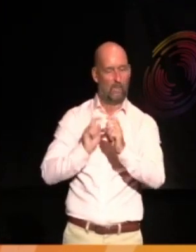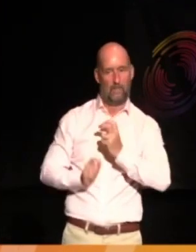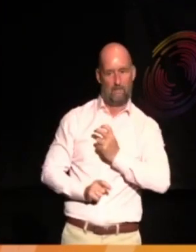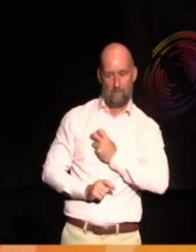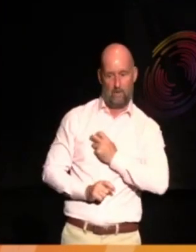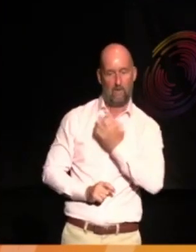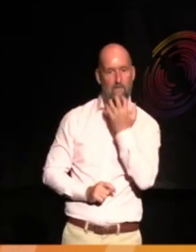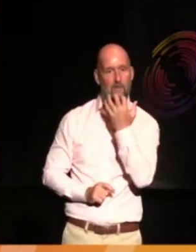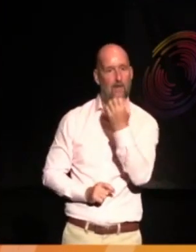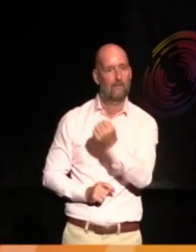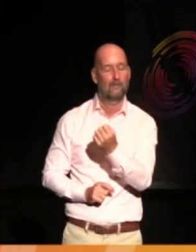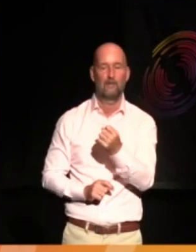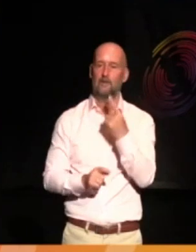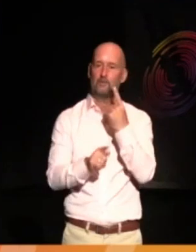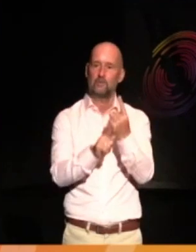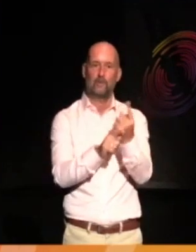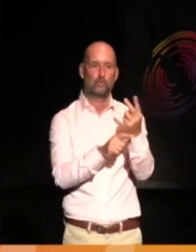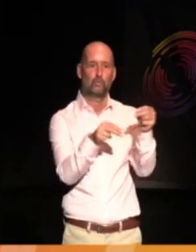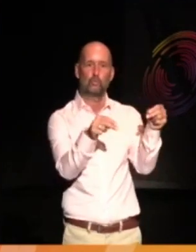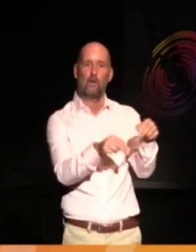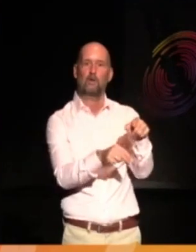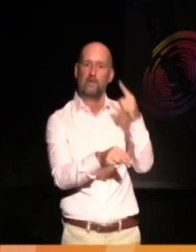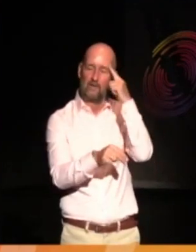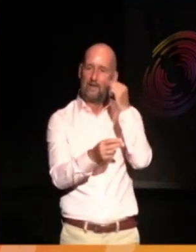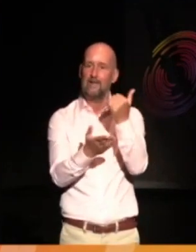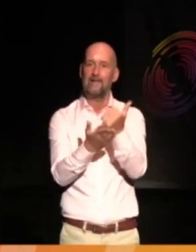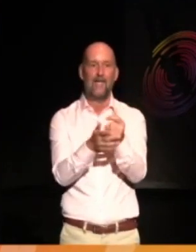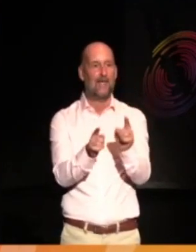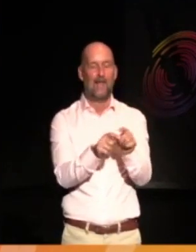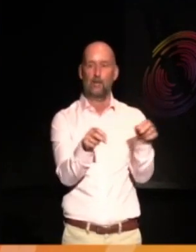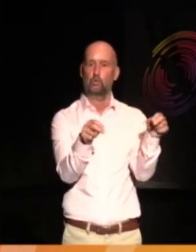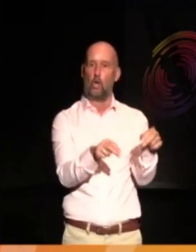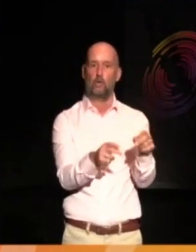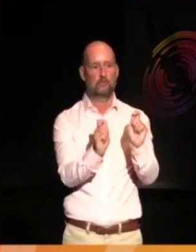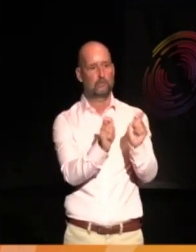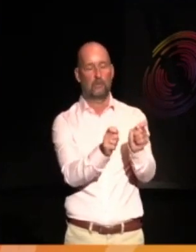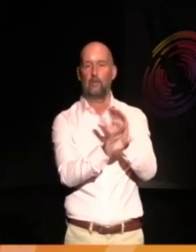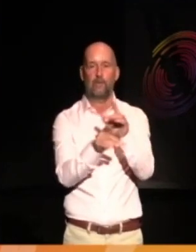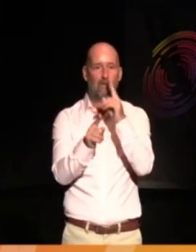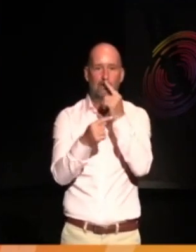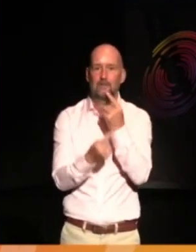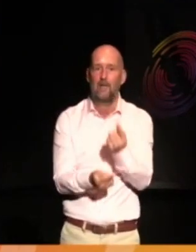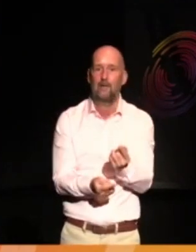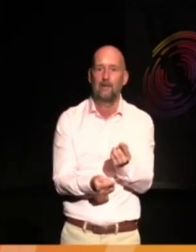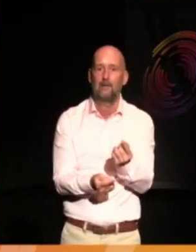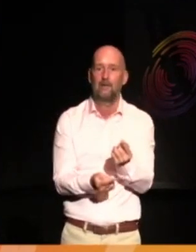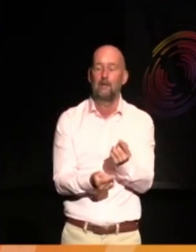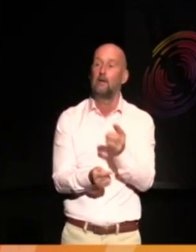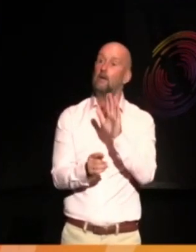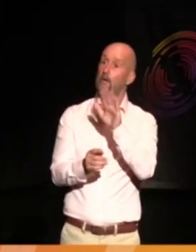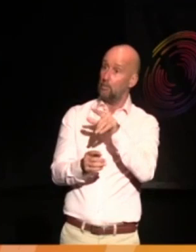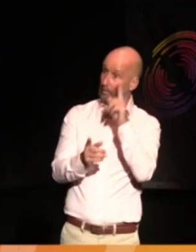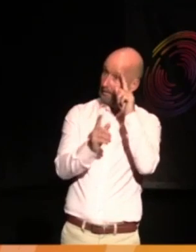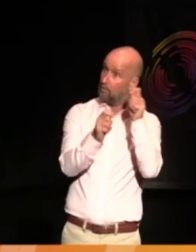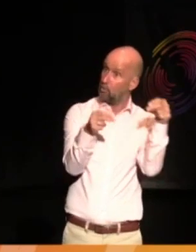case of, well, what if two dogs get married? They think that gay people are like dogs. Well, then just say that and then have that conversation.